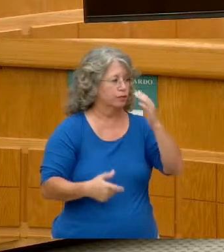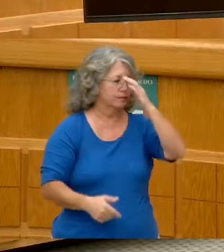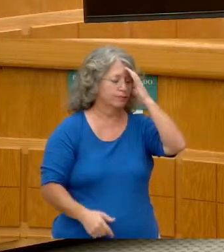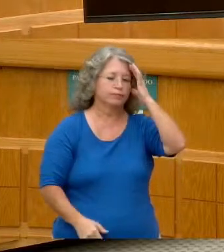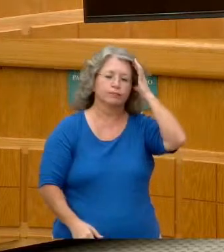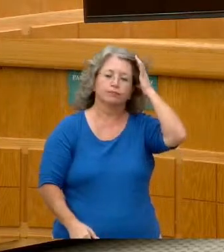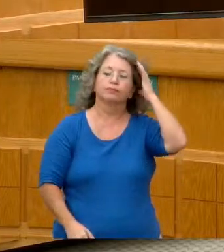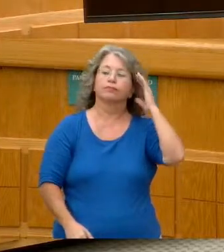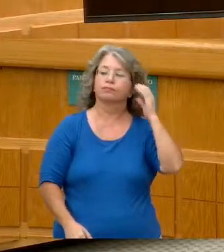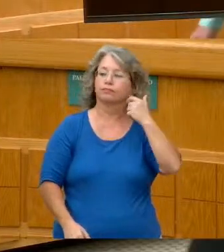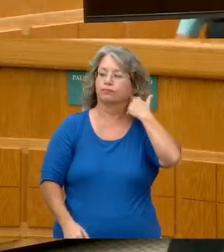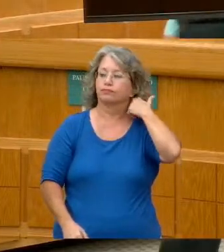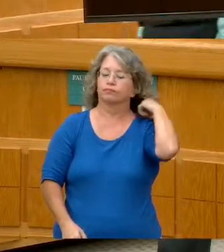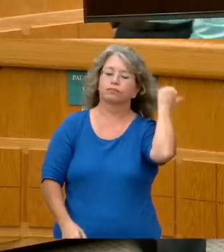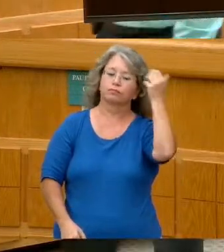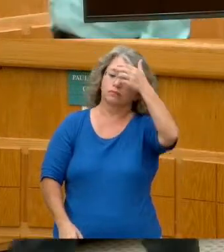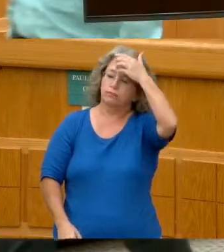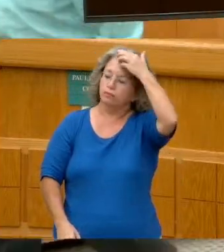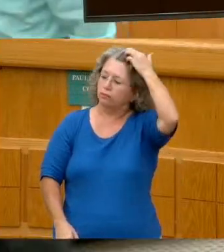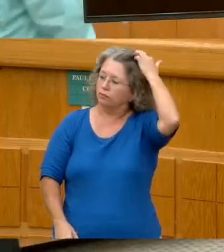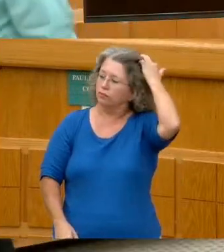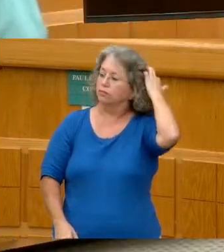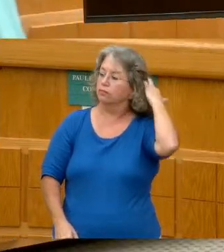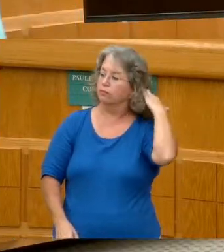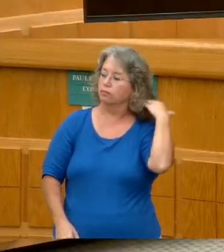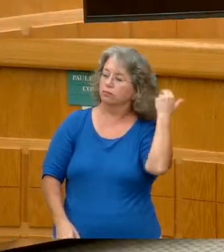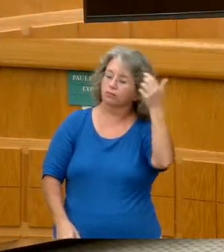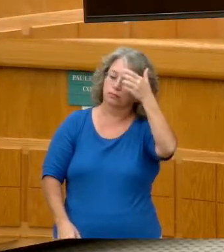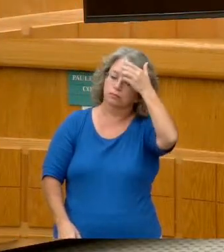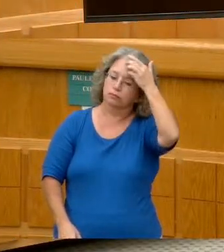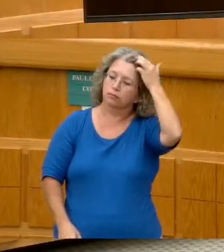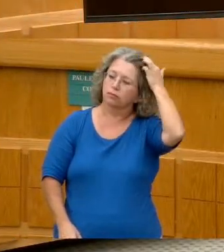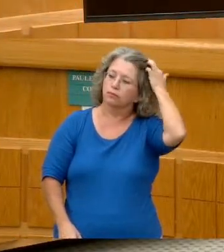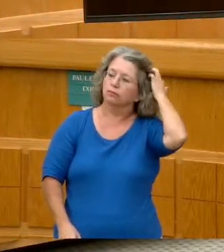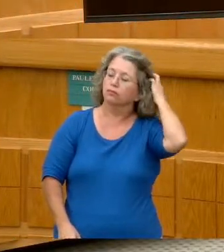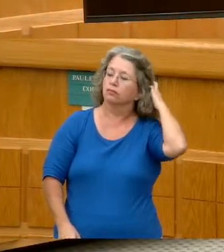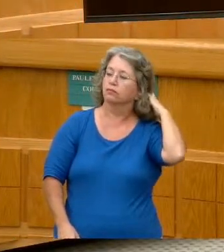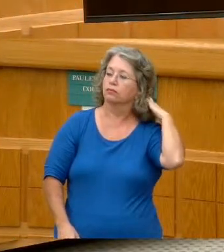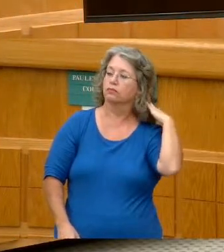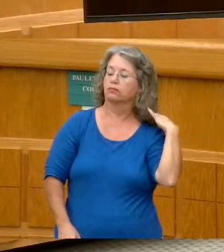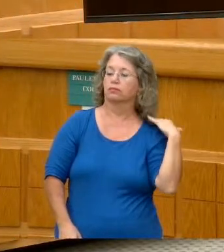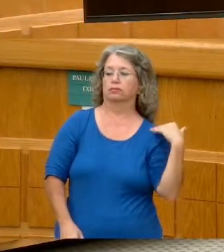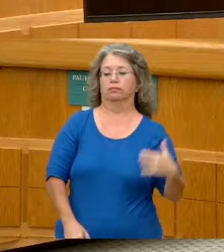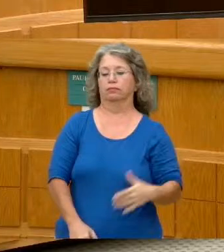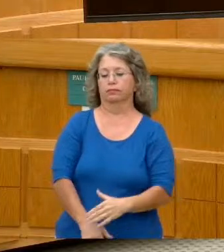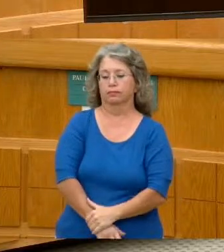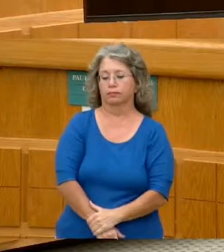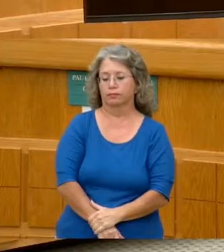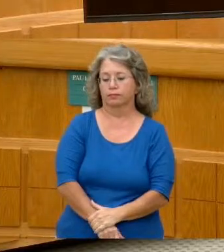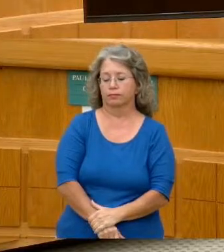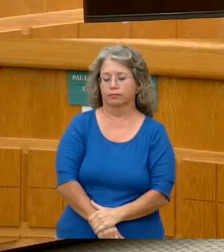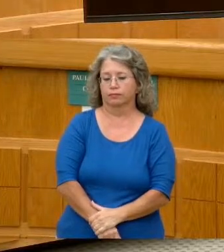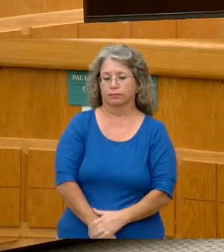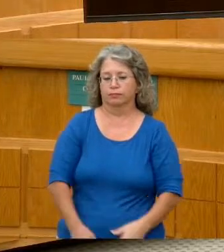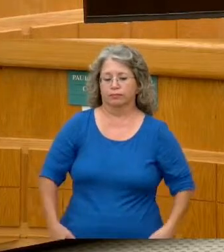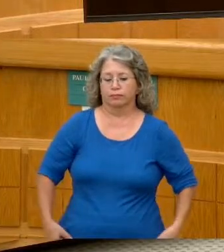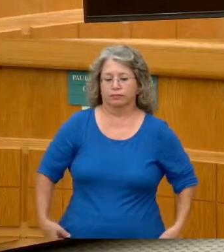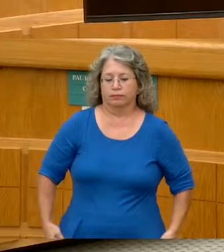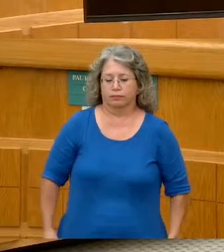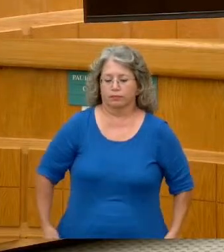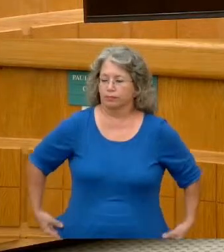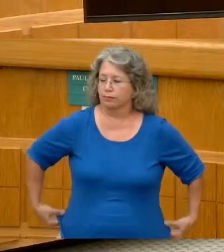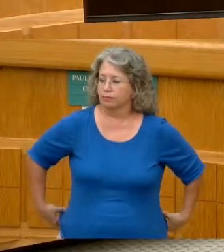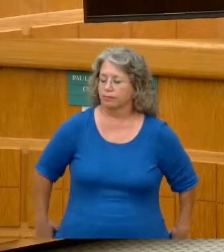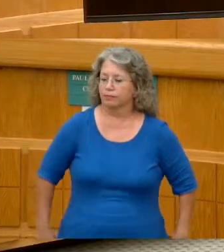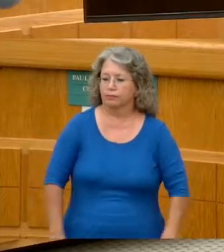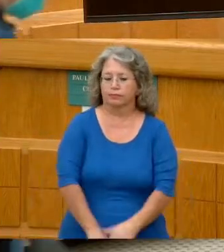El día de hoy la información será provista por la directora del Departamento de Salud, Annette Rodríguez, ya que el alcalde está ocupado